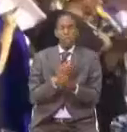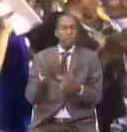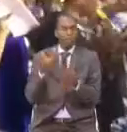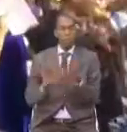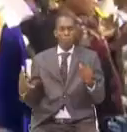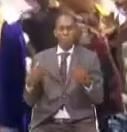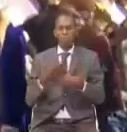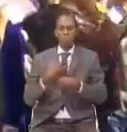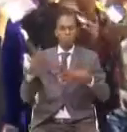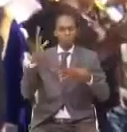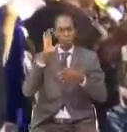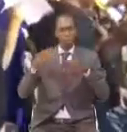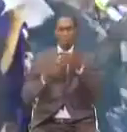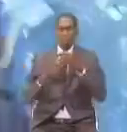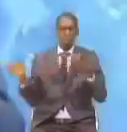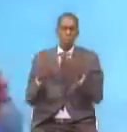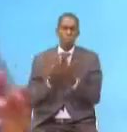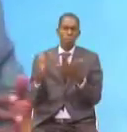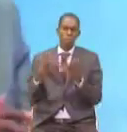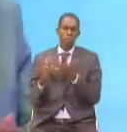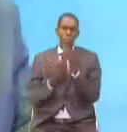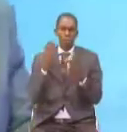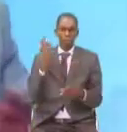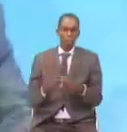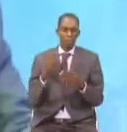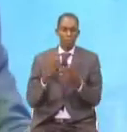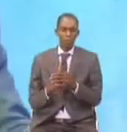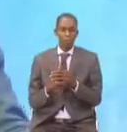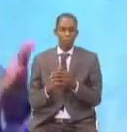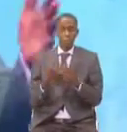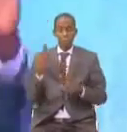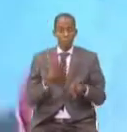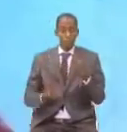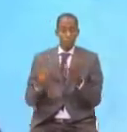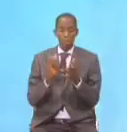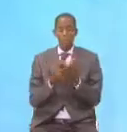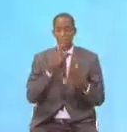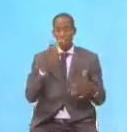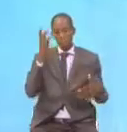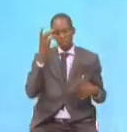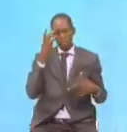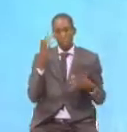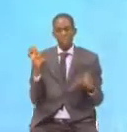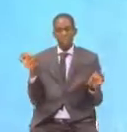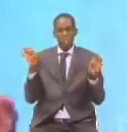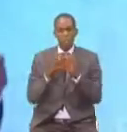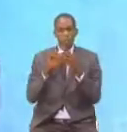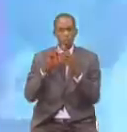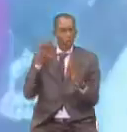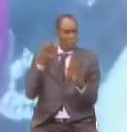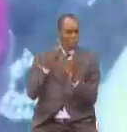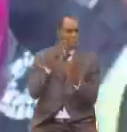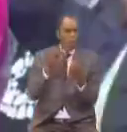in Jesus' name. Those who are sick, at any level, even to the point of death, I pray you